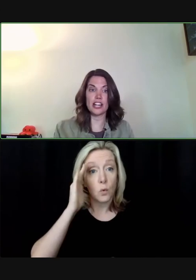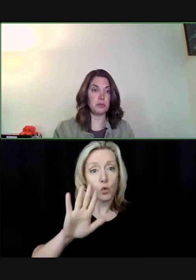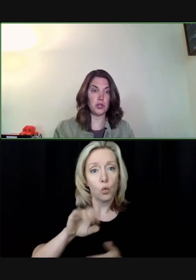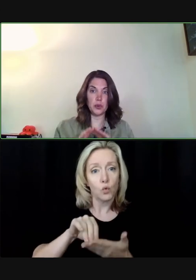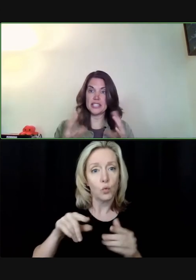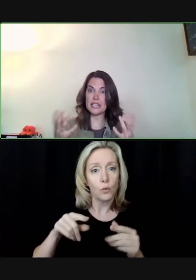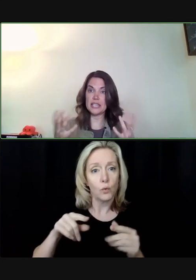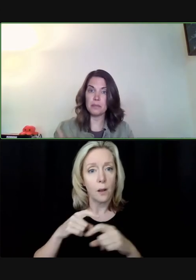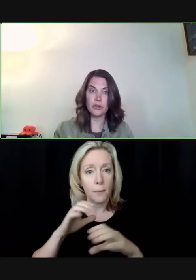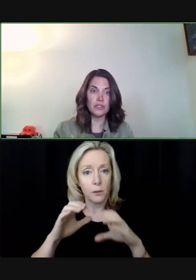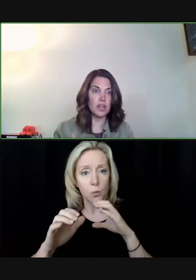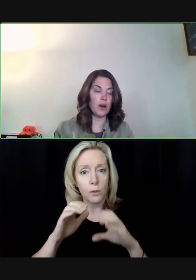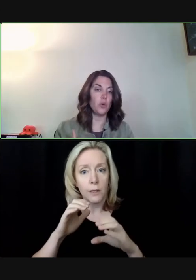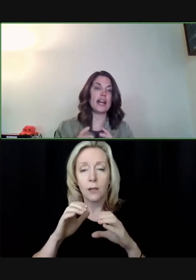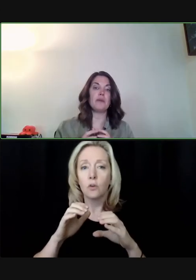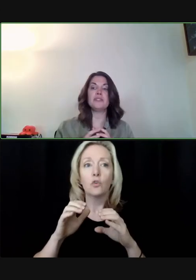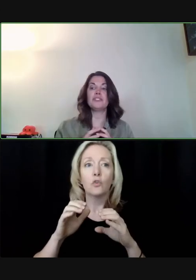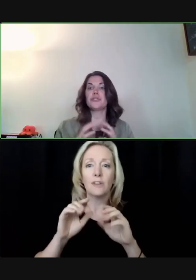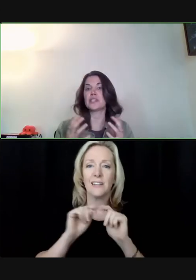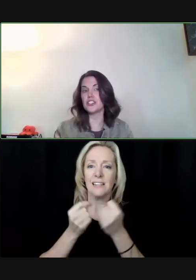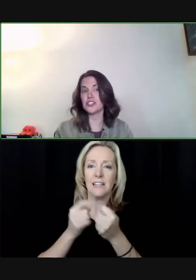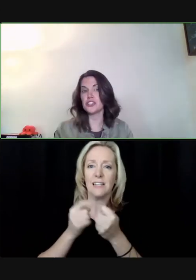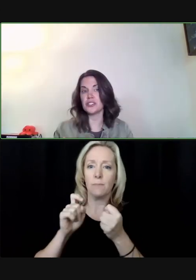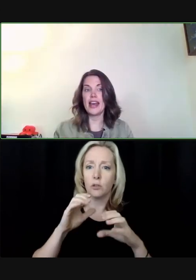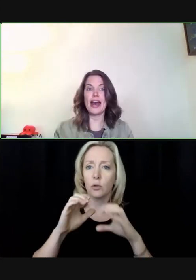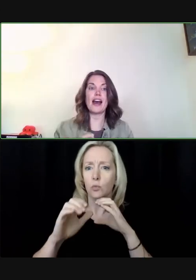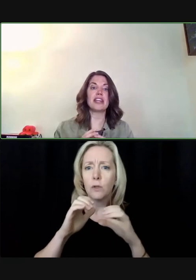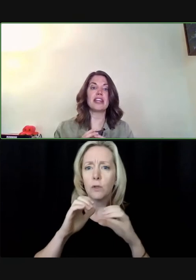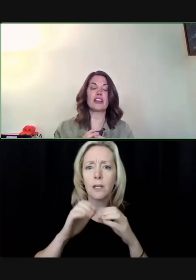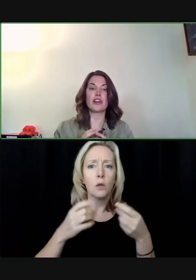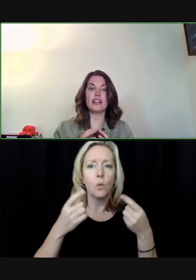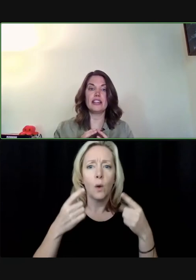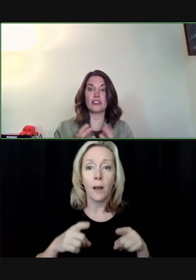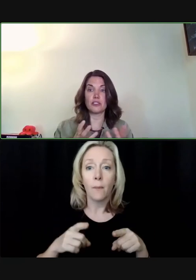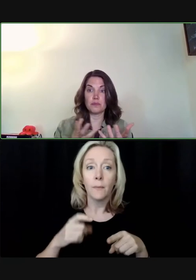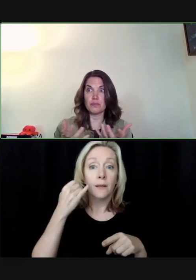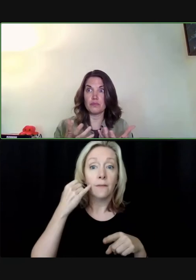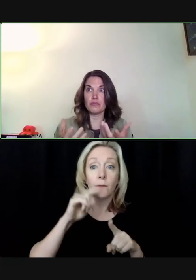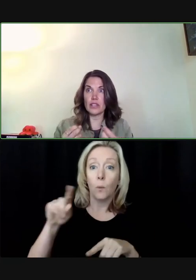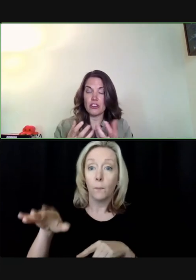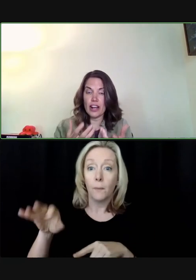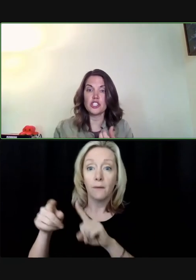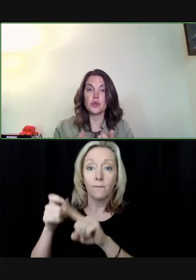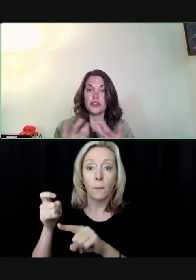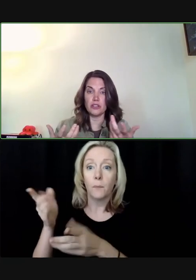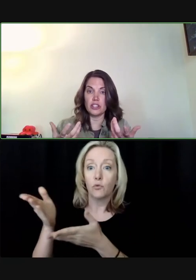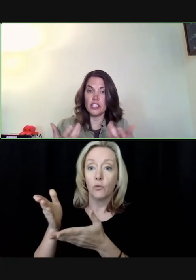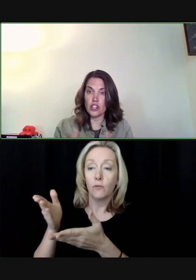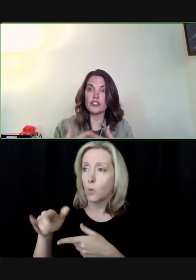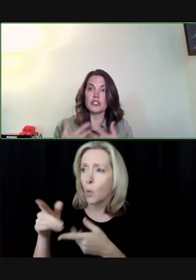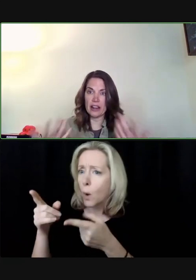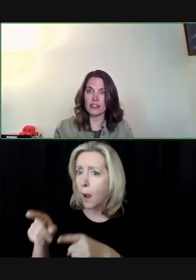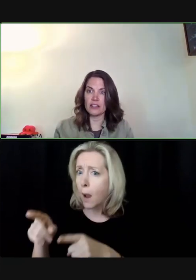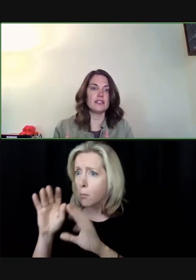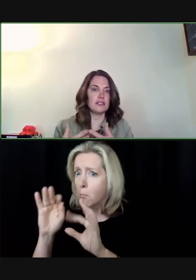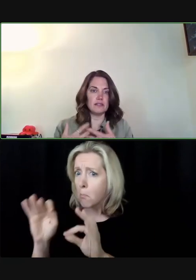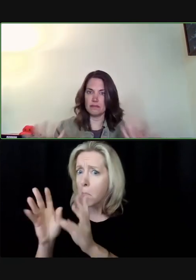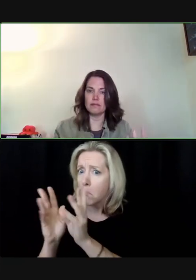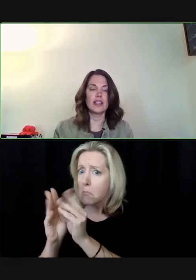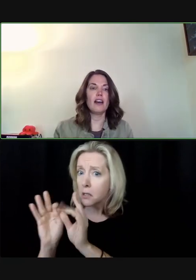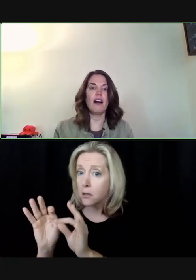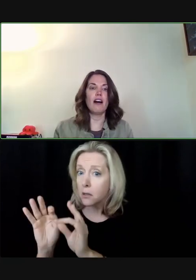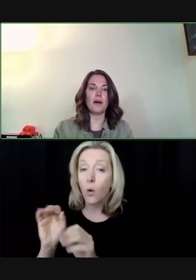having interaction between team members about what happens during sessions, having interactions with the adults,